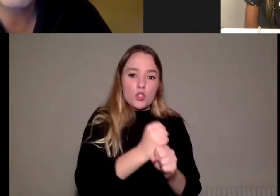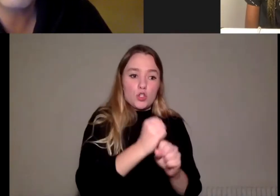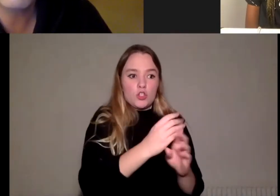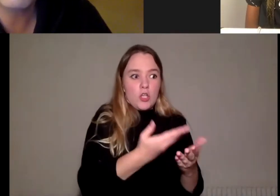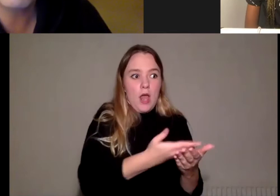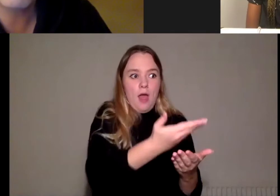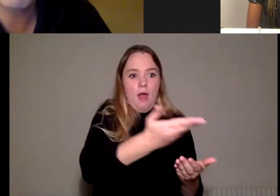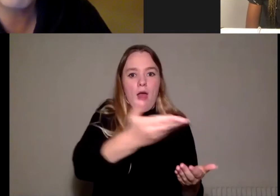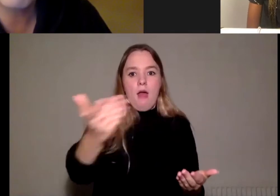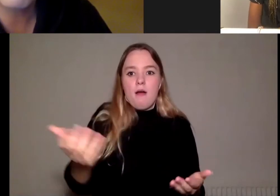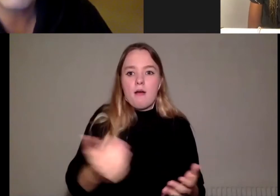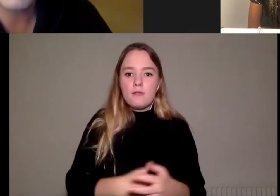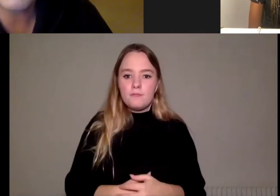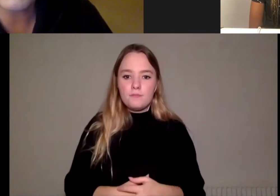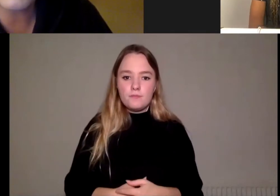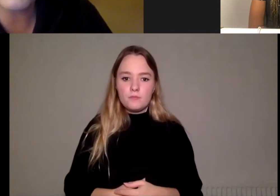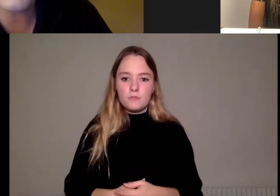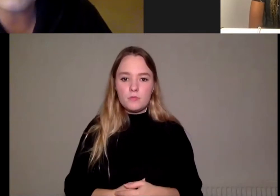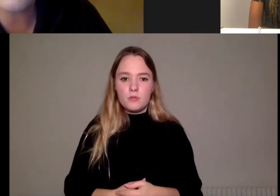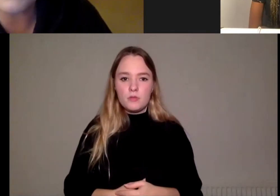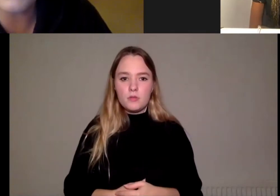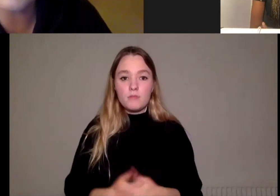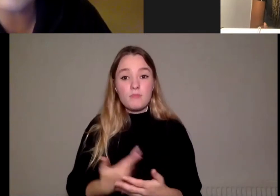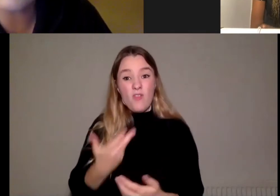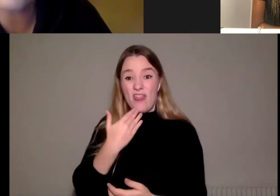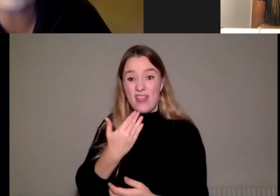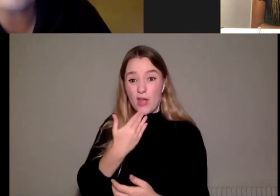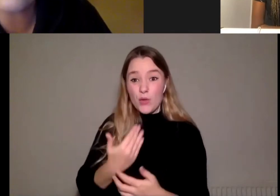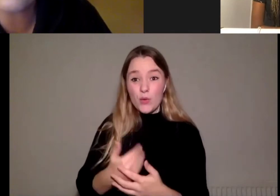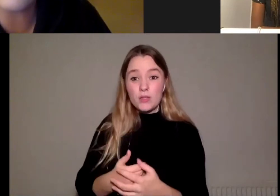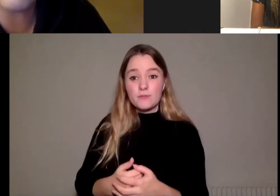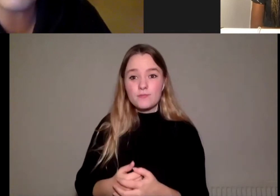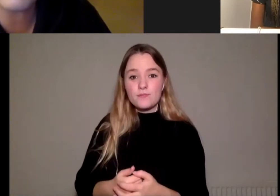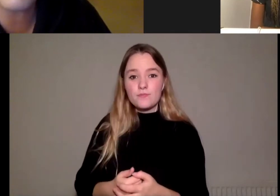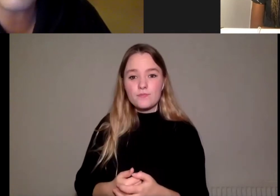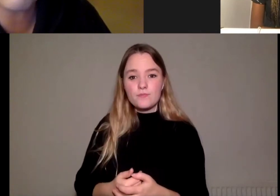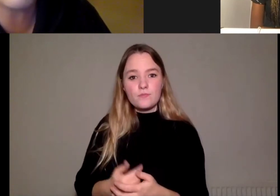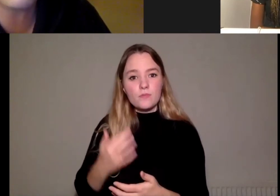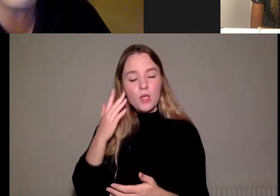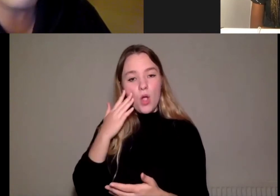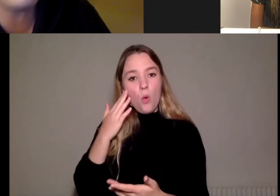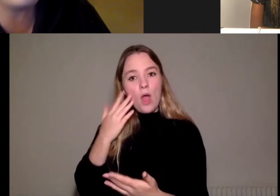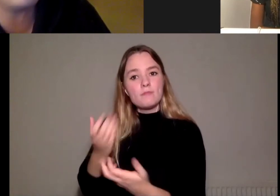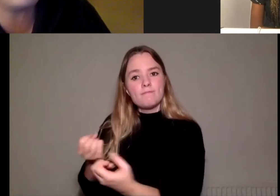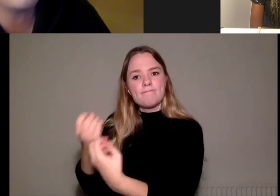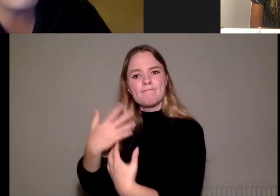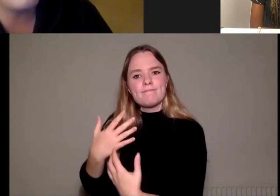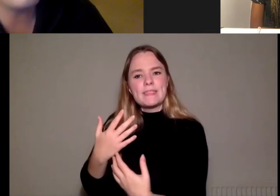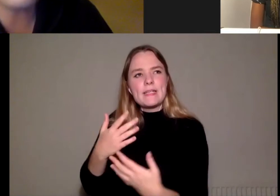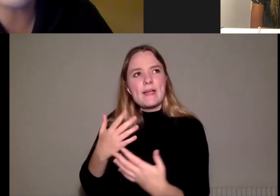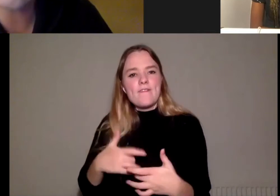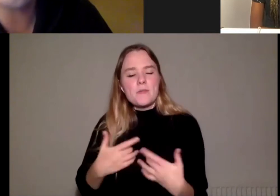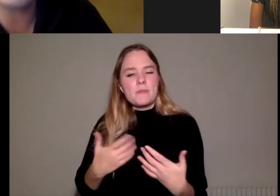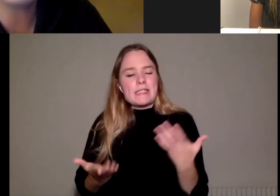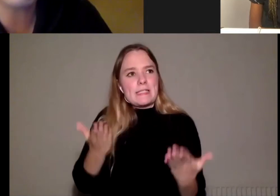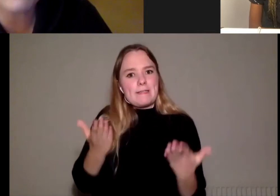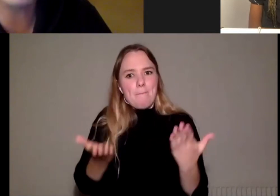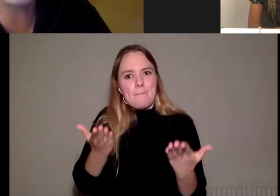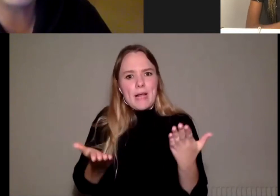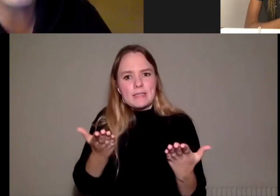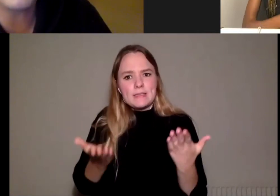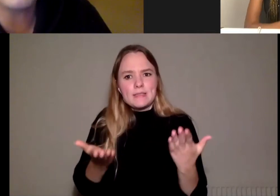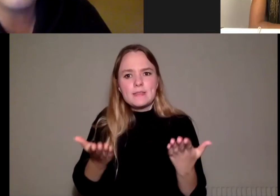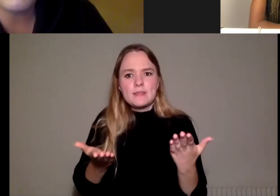really. Thank you for that. And it sounds, when you were talking, it almost sounds like a bit of a compromise of, not a compromise, but a